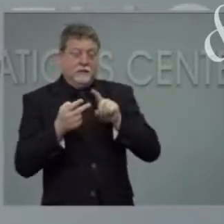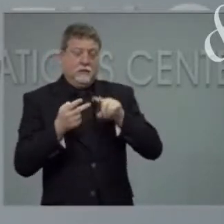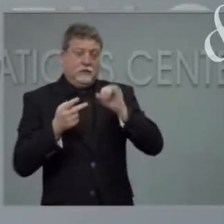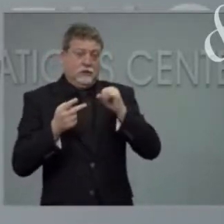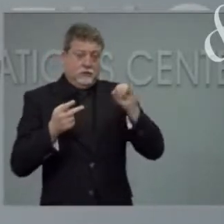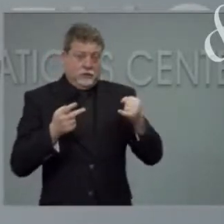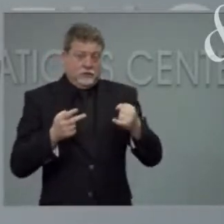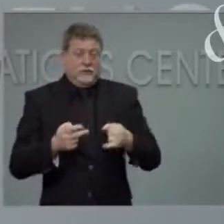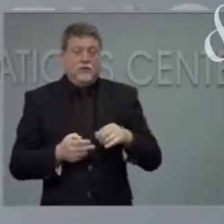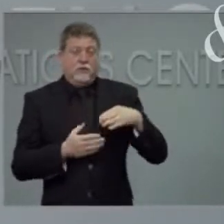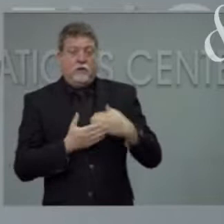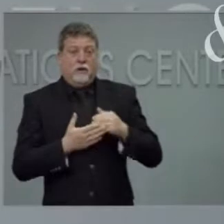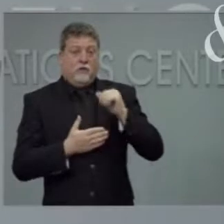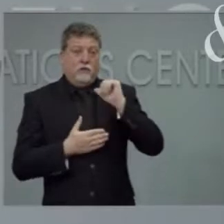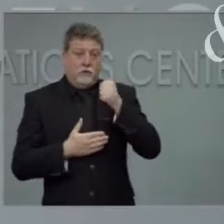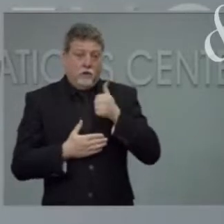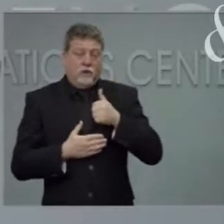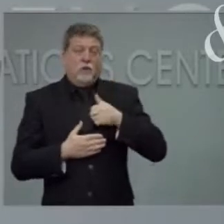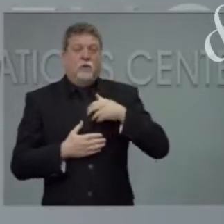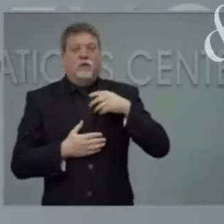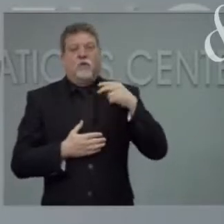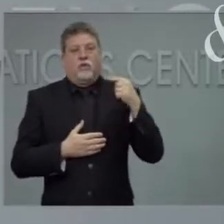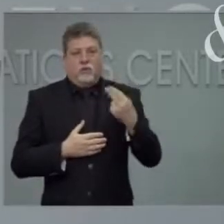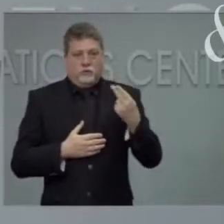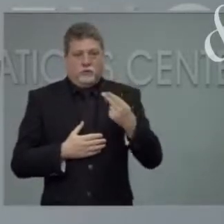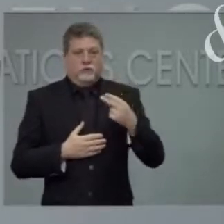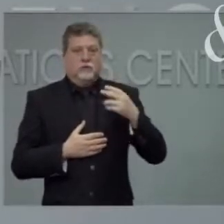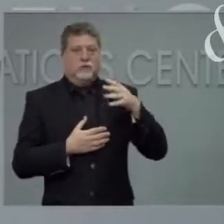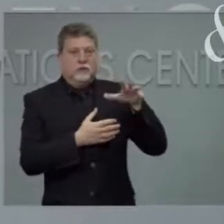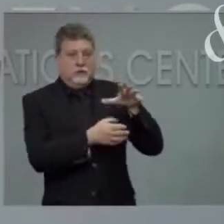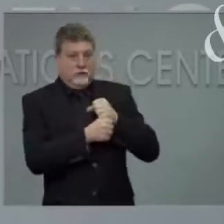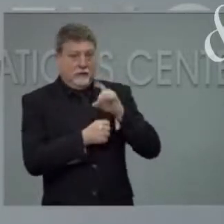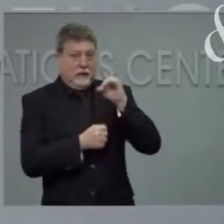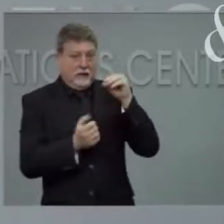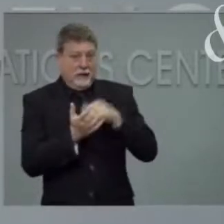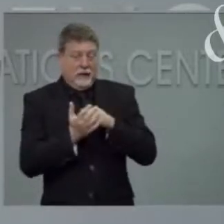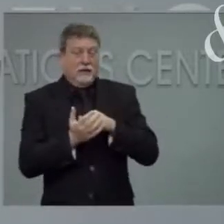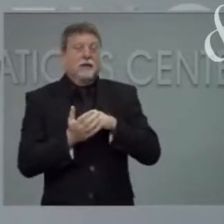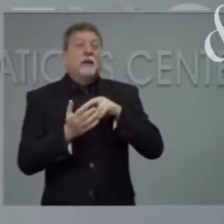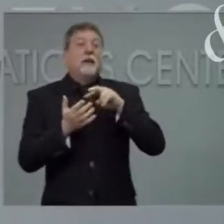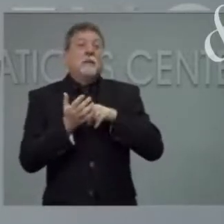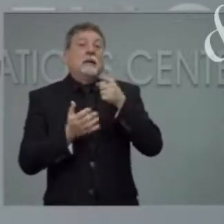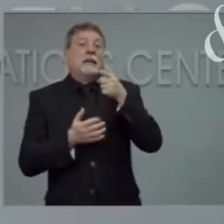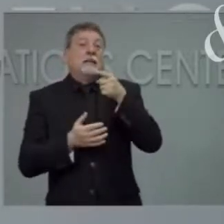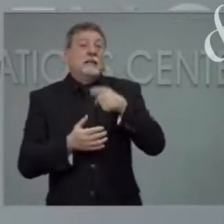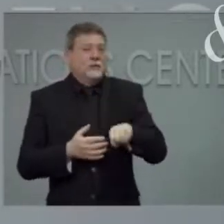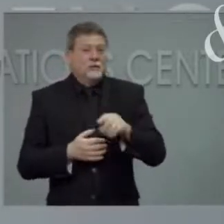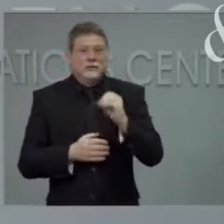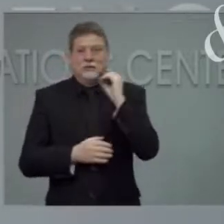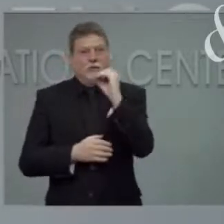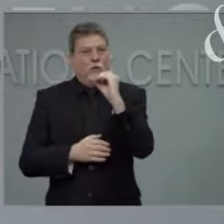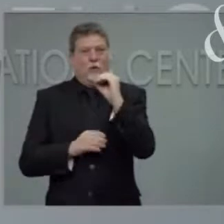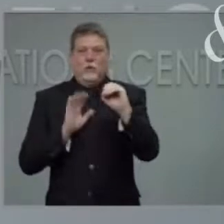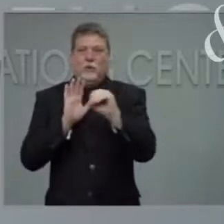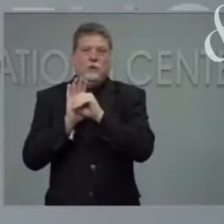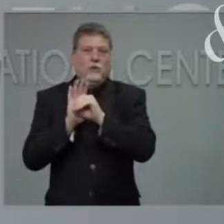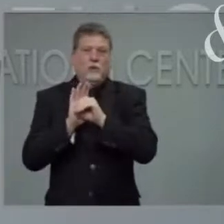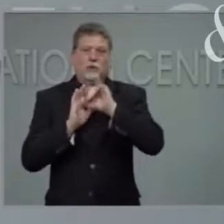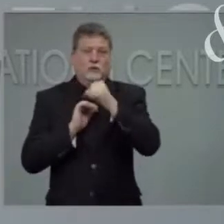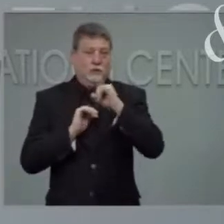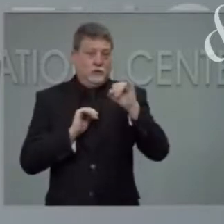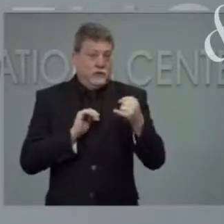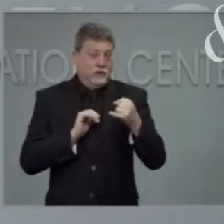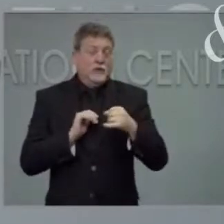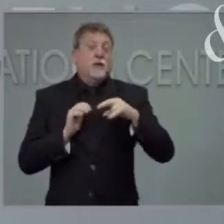arriving Wednesday and Thursday of this week. We've already been told that we will receive no additional doses for next week. So we are giving